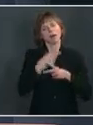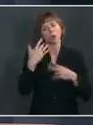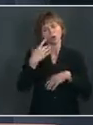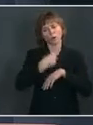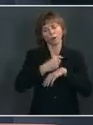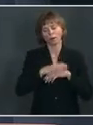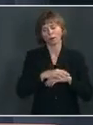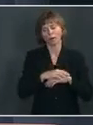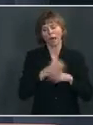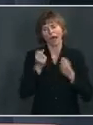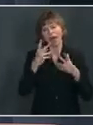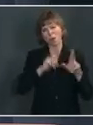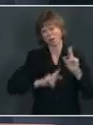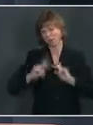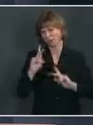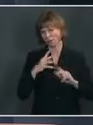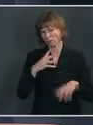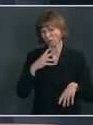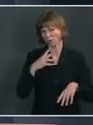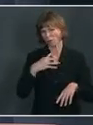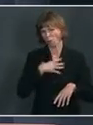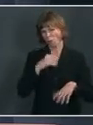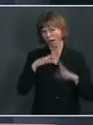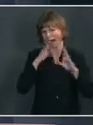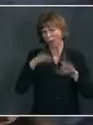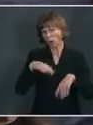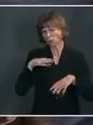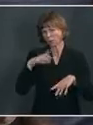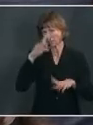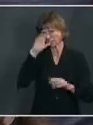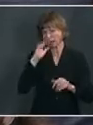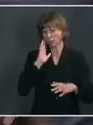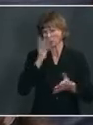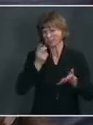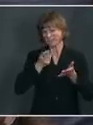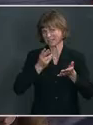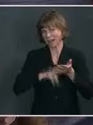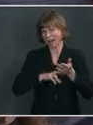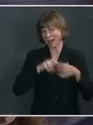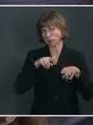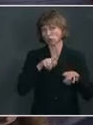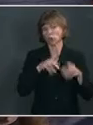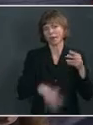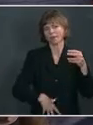people does the White House expect will sign up during the supplemental